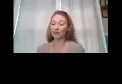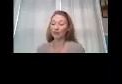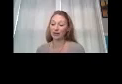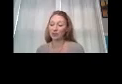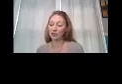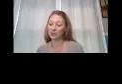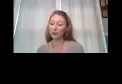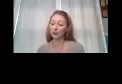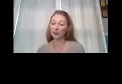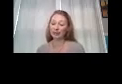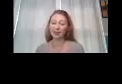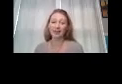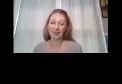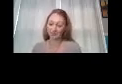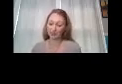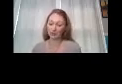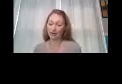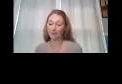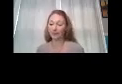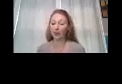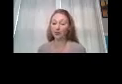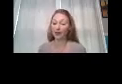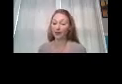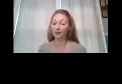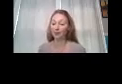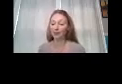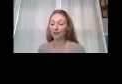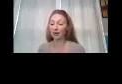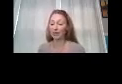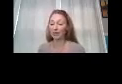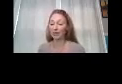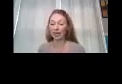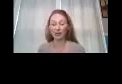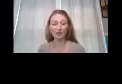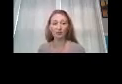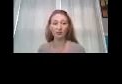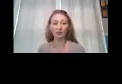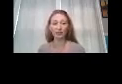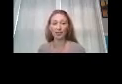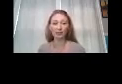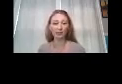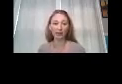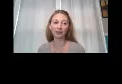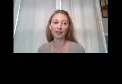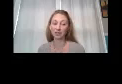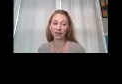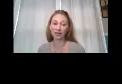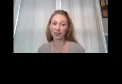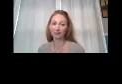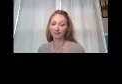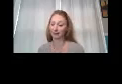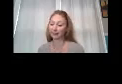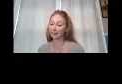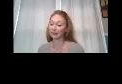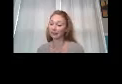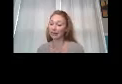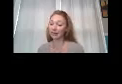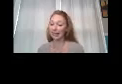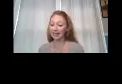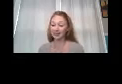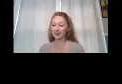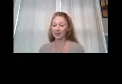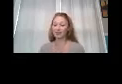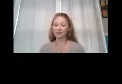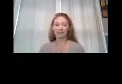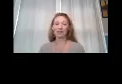the University of Rochester School of Medicine and Dentistry, accredited by the Accreditation Council for Continuing Medical Education.